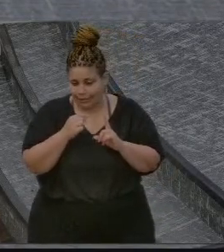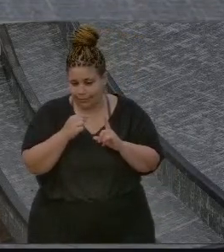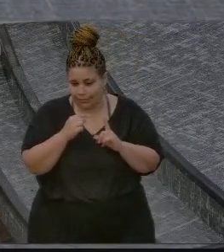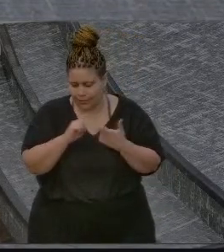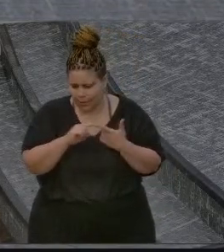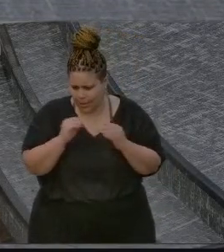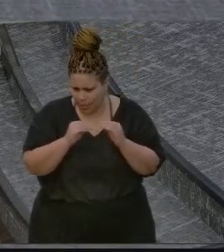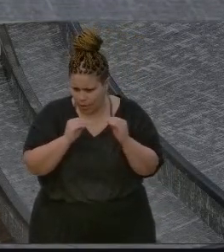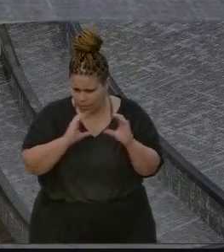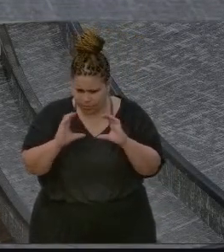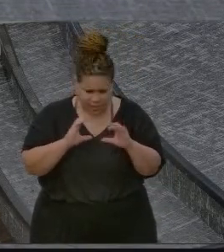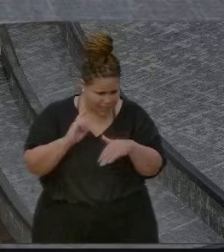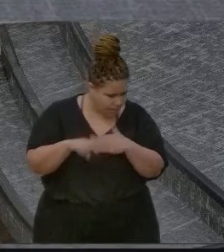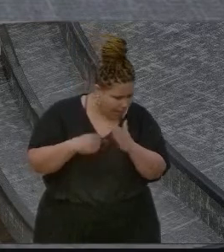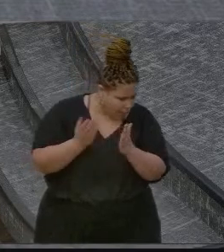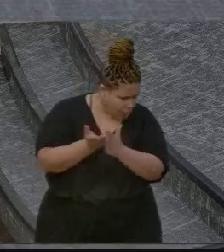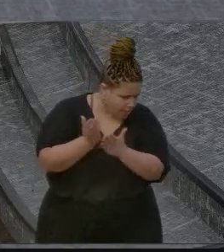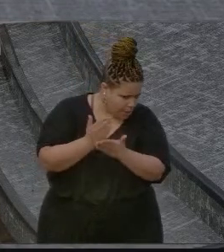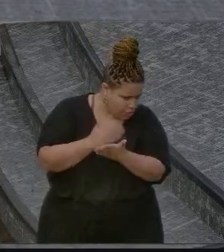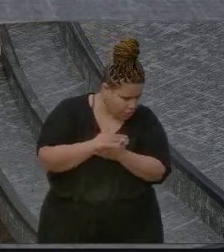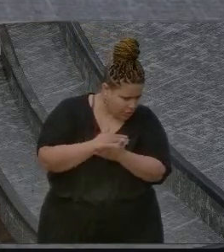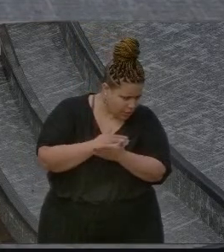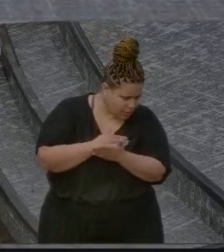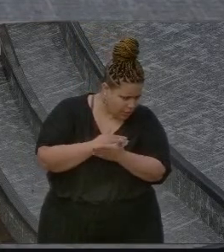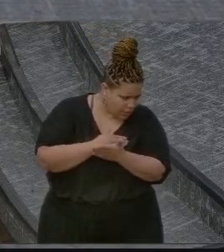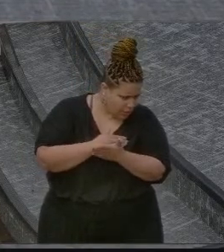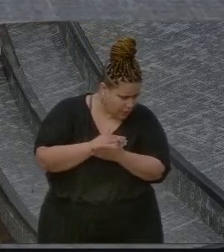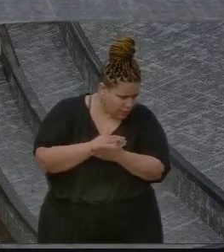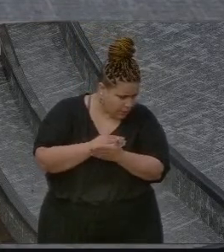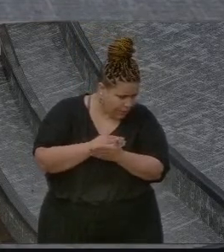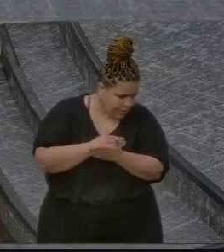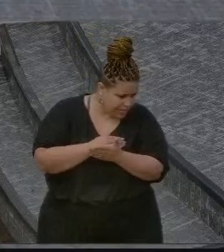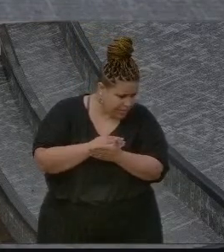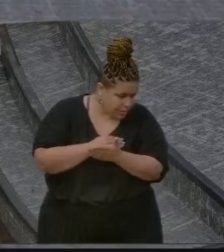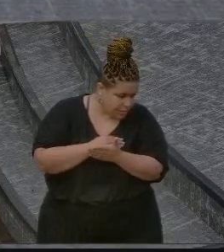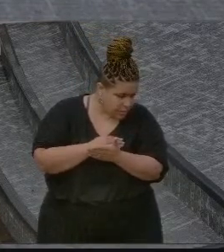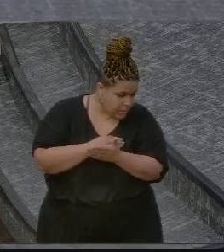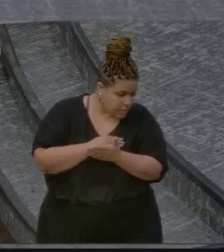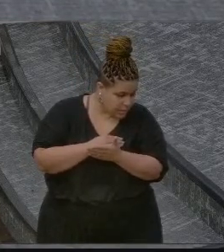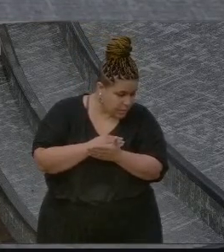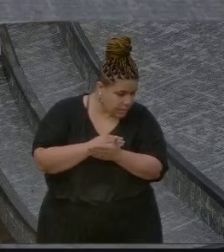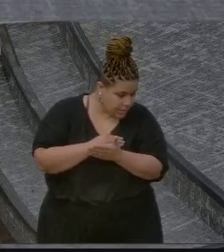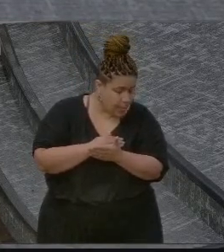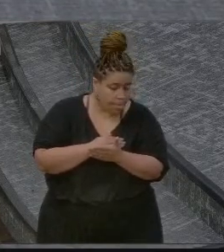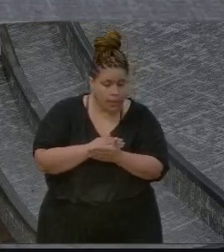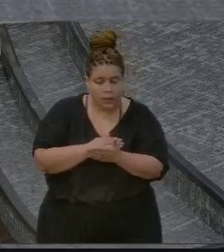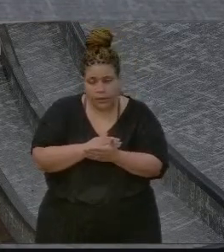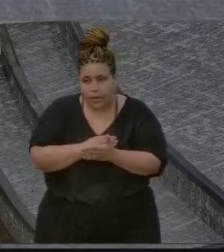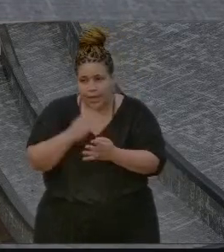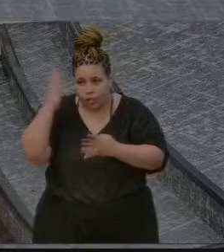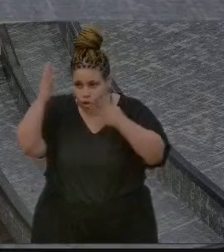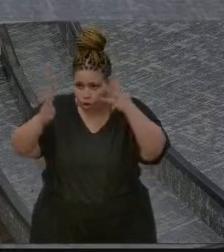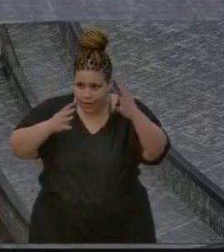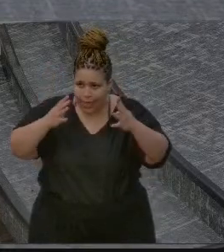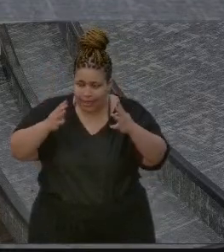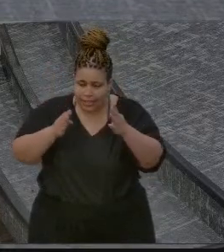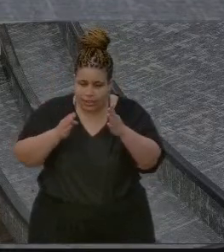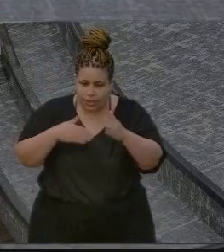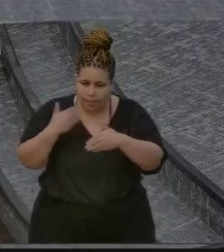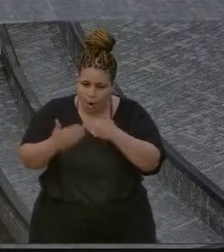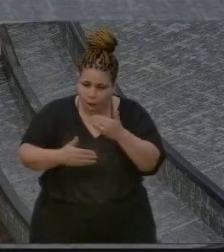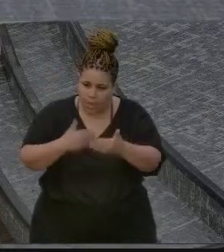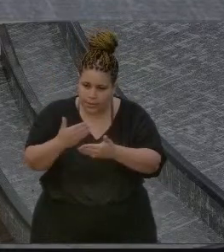more conversations about the budget and the budget creation process and our role in